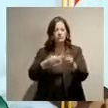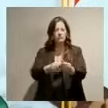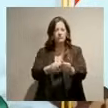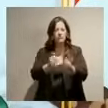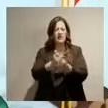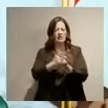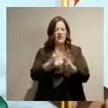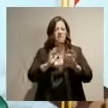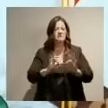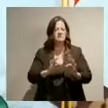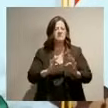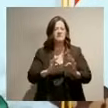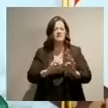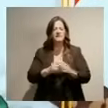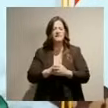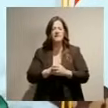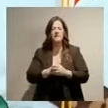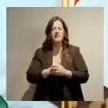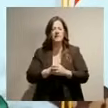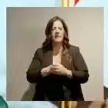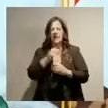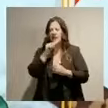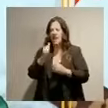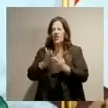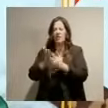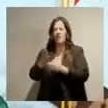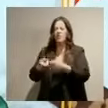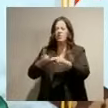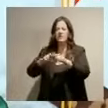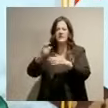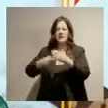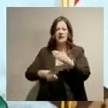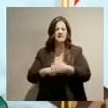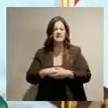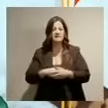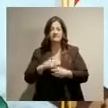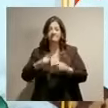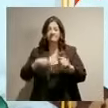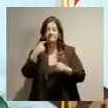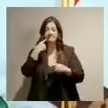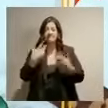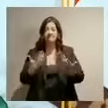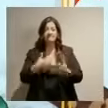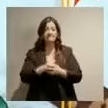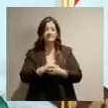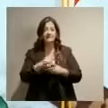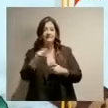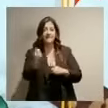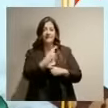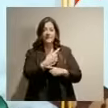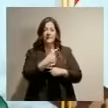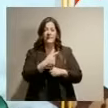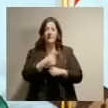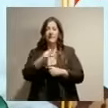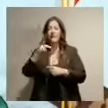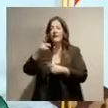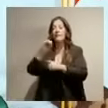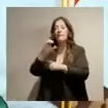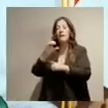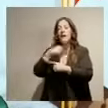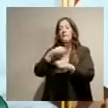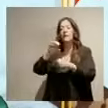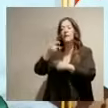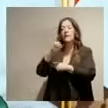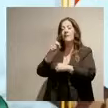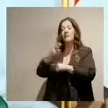taxes. Good morning, Governor. Travis Gilmore with the Epoch Times. There's been a lot of uncertainty about the depth of the deficit. The LAO